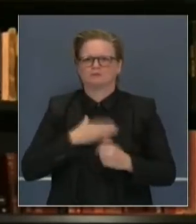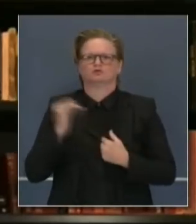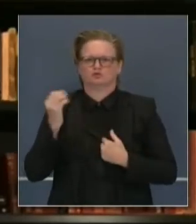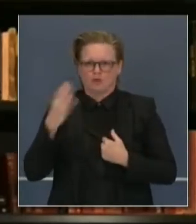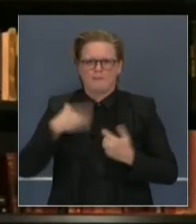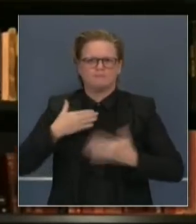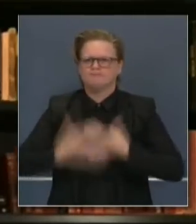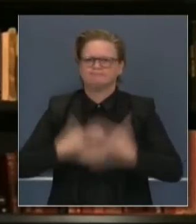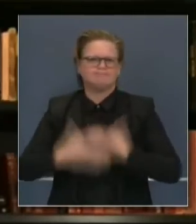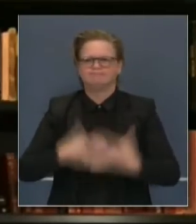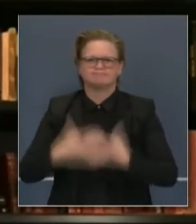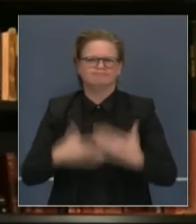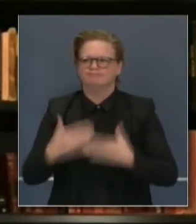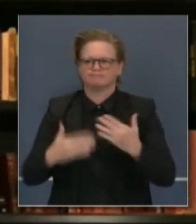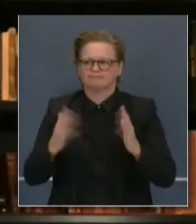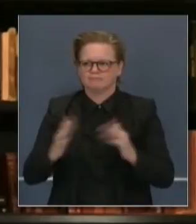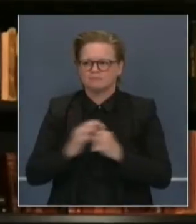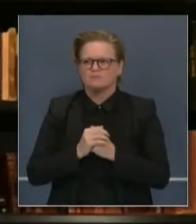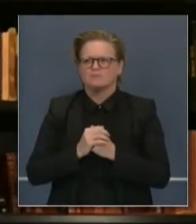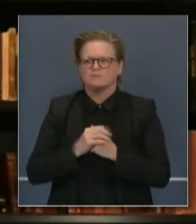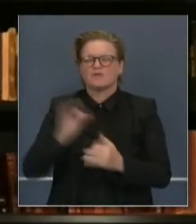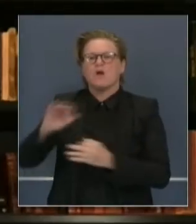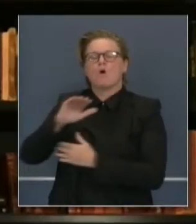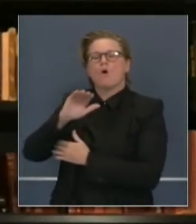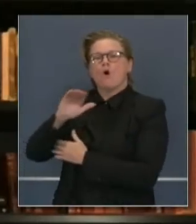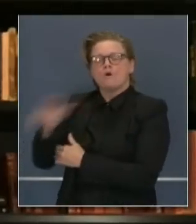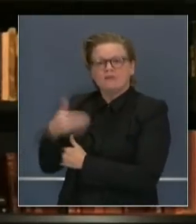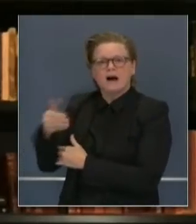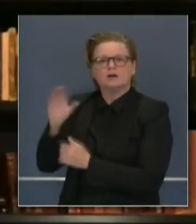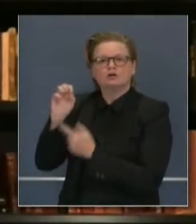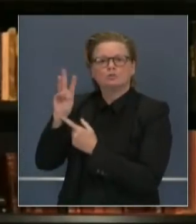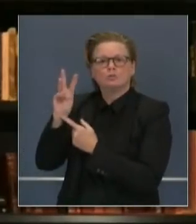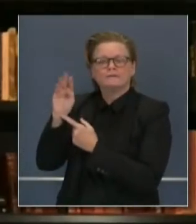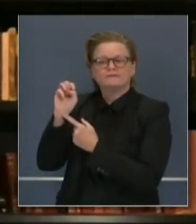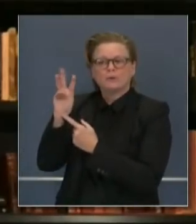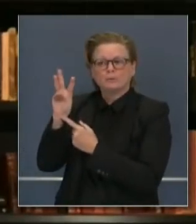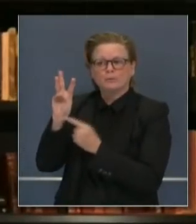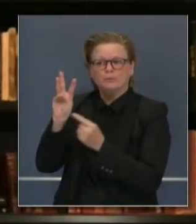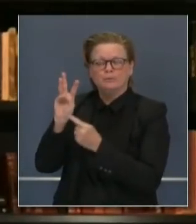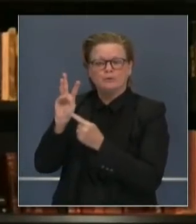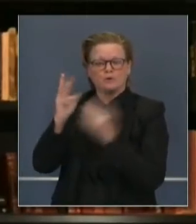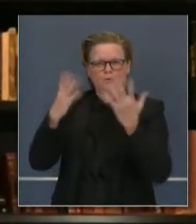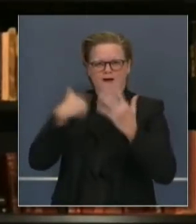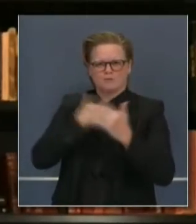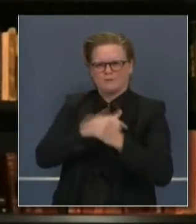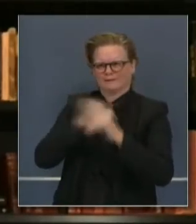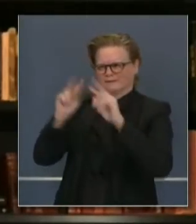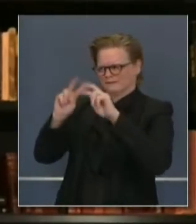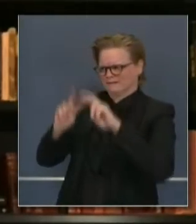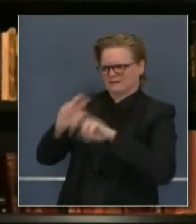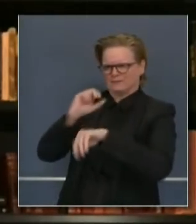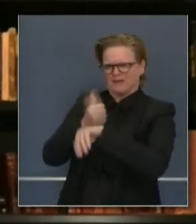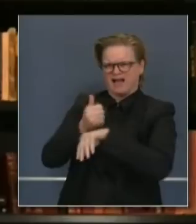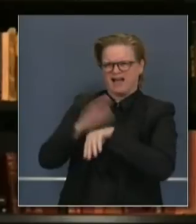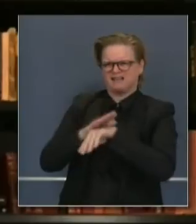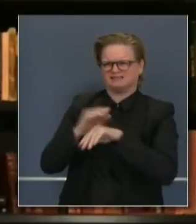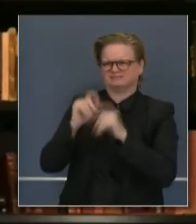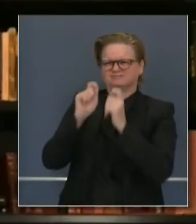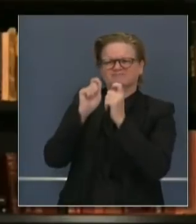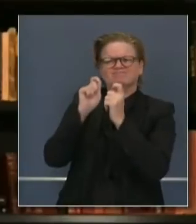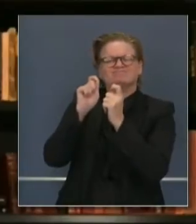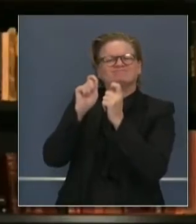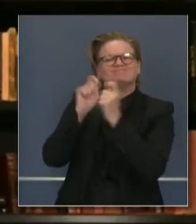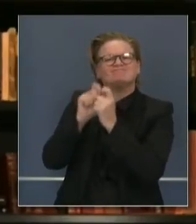to the curfew, what has we been able to assess based upon any specific data,